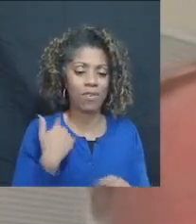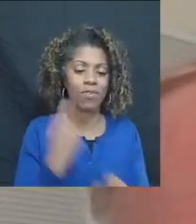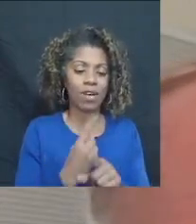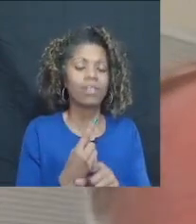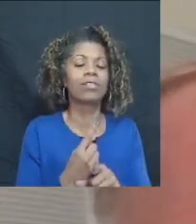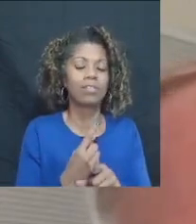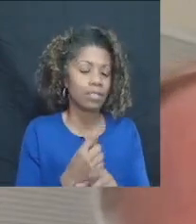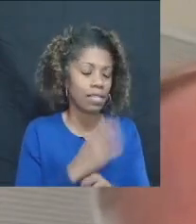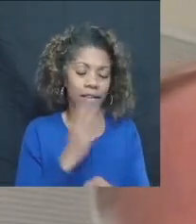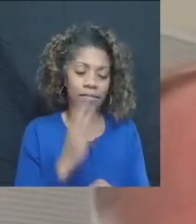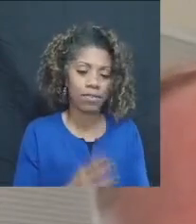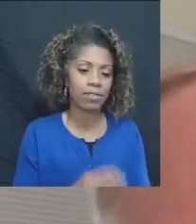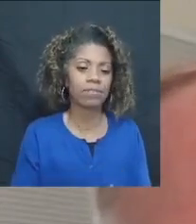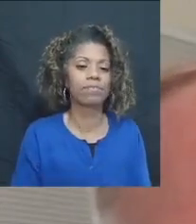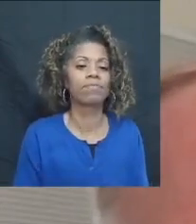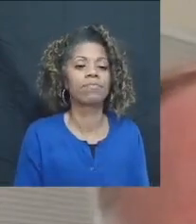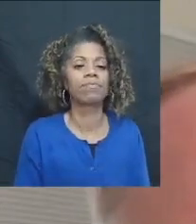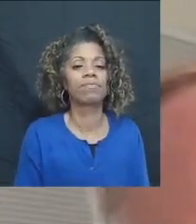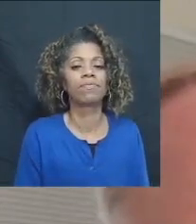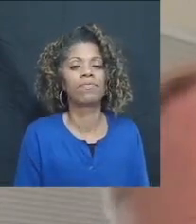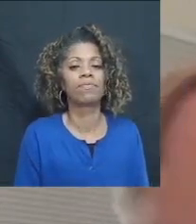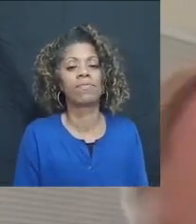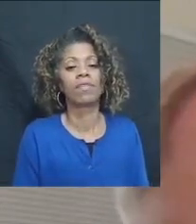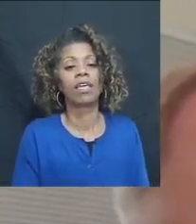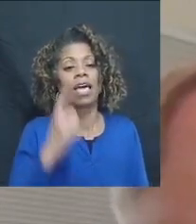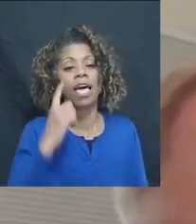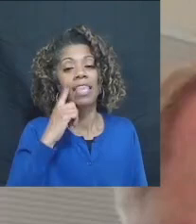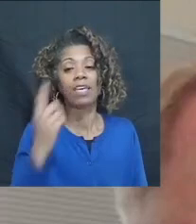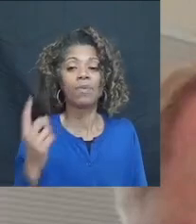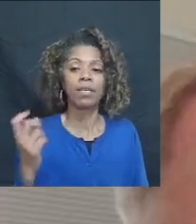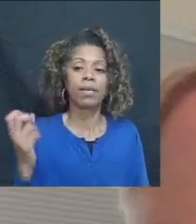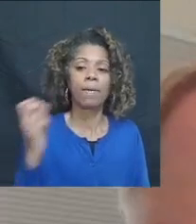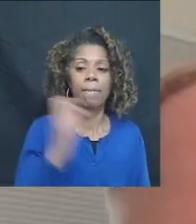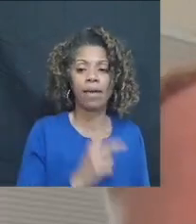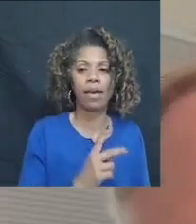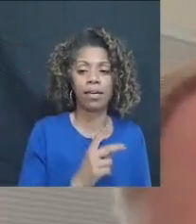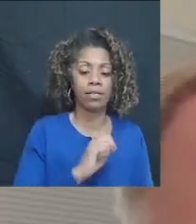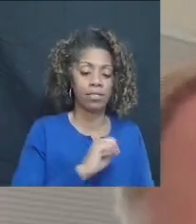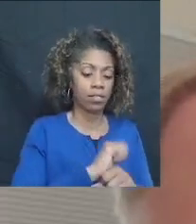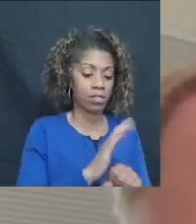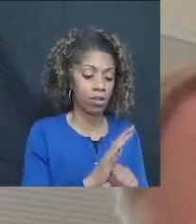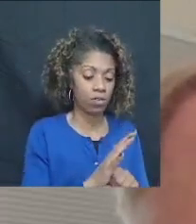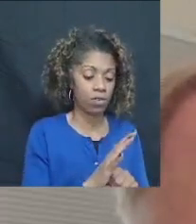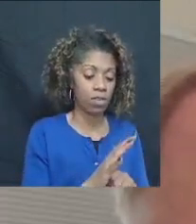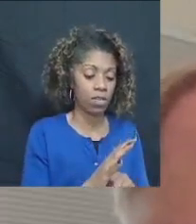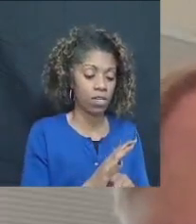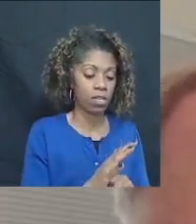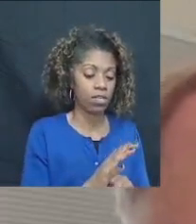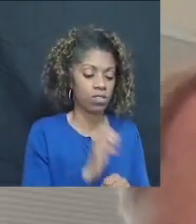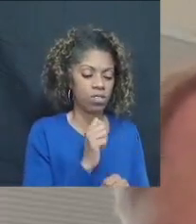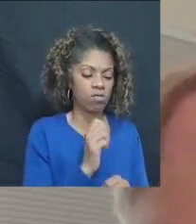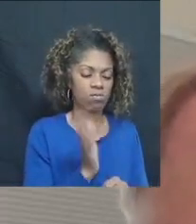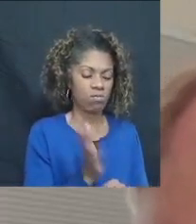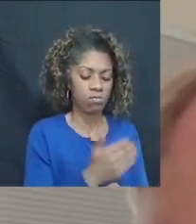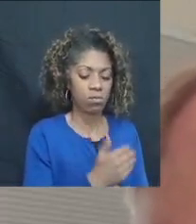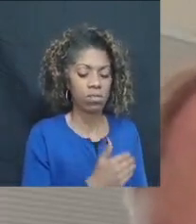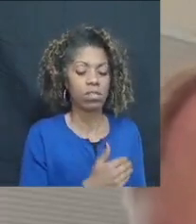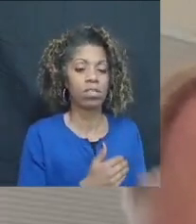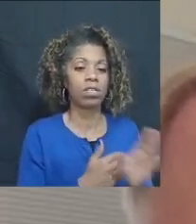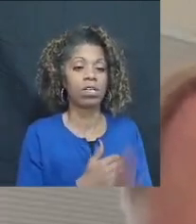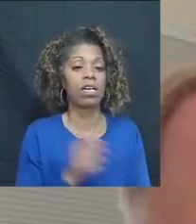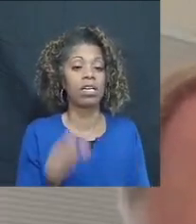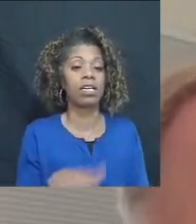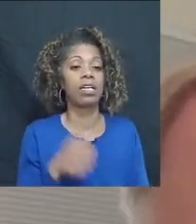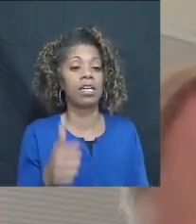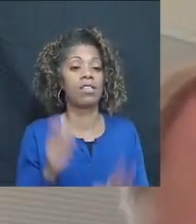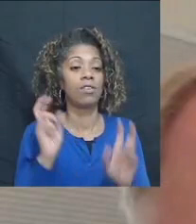going to come back to COVID, because you can spend as much time. It's just such an important topic. I want to come back to it. But there's another issue that is near and dear to both